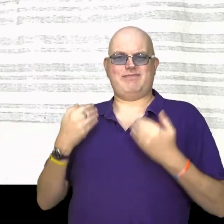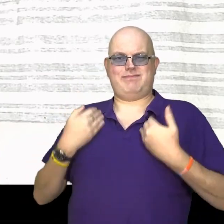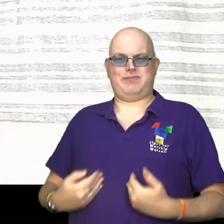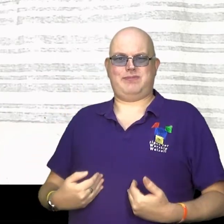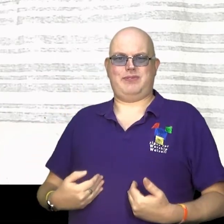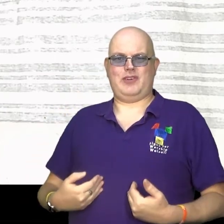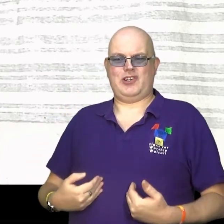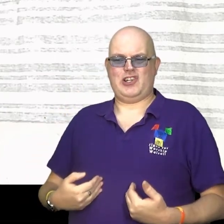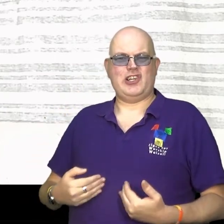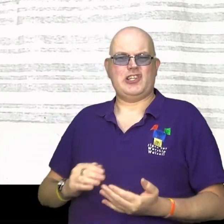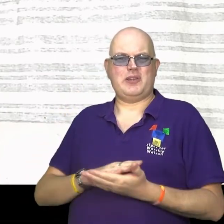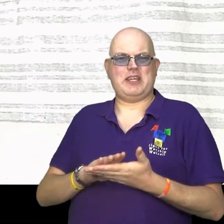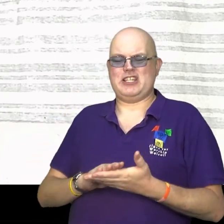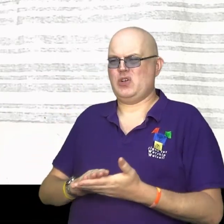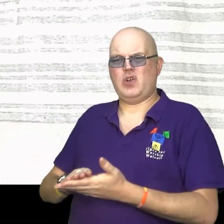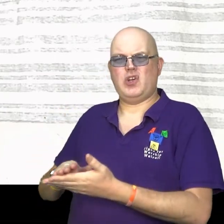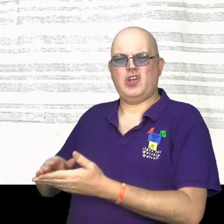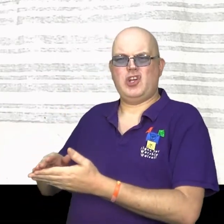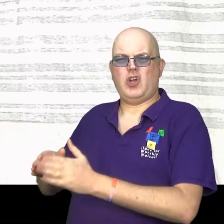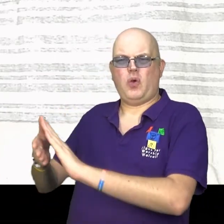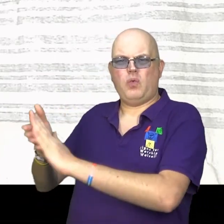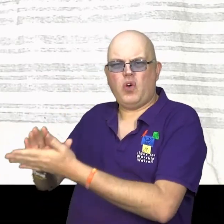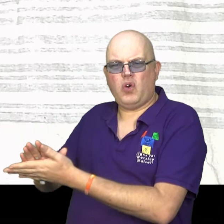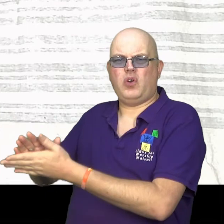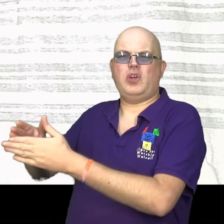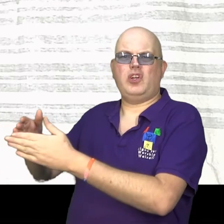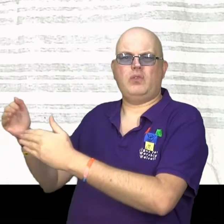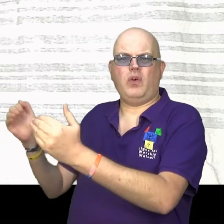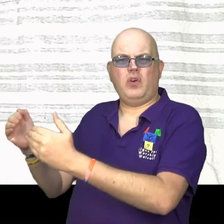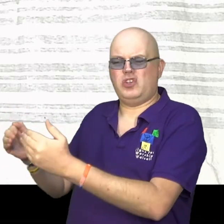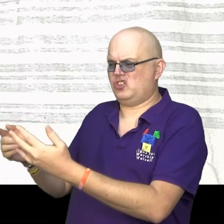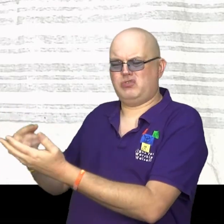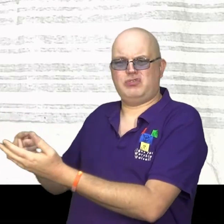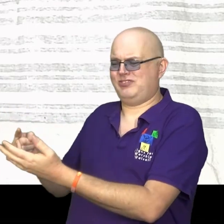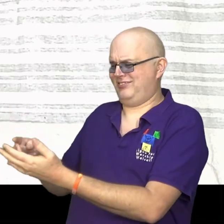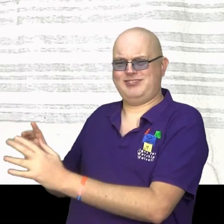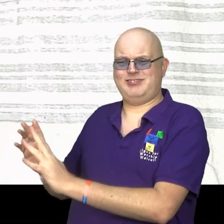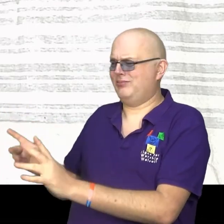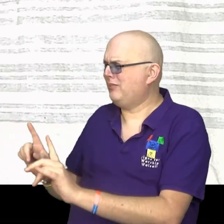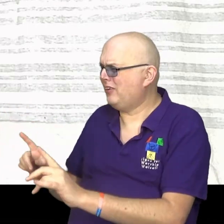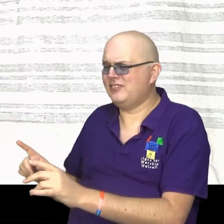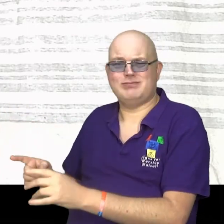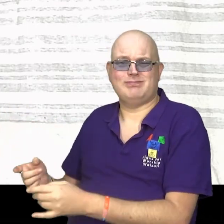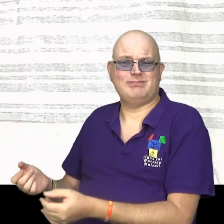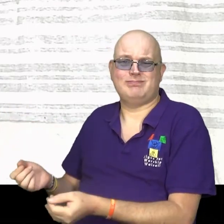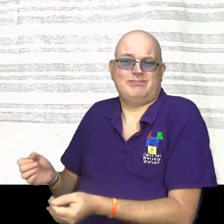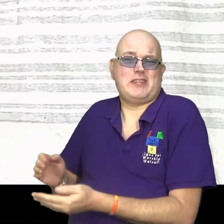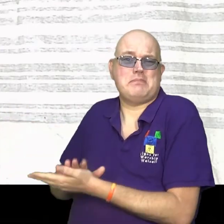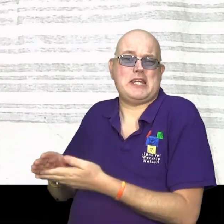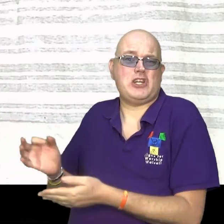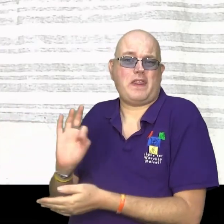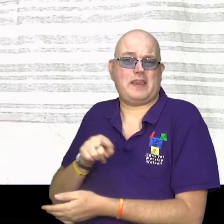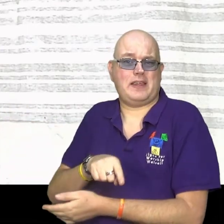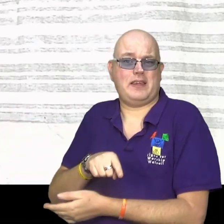lifestyle that news of wars and devastation rang hollow in his ears. Or even the